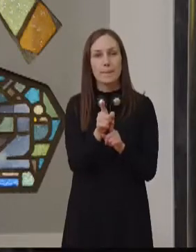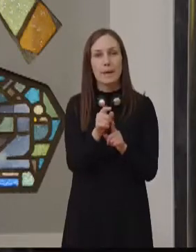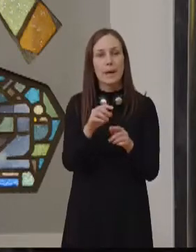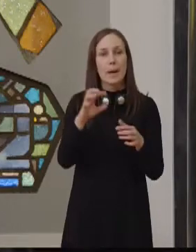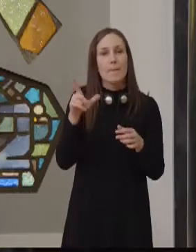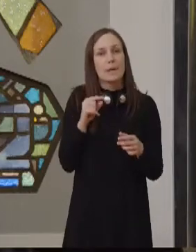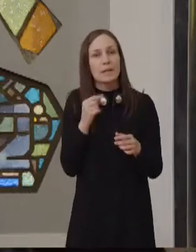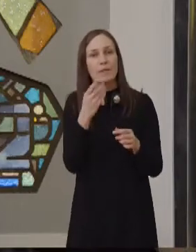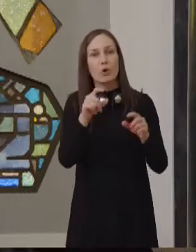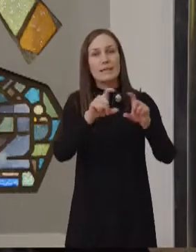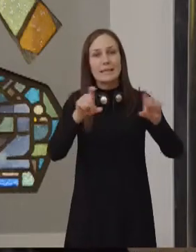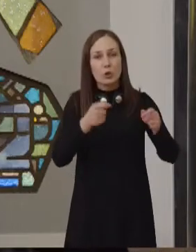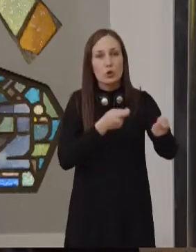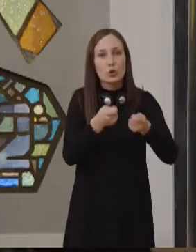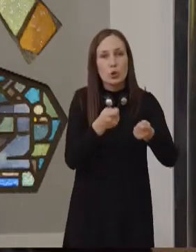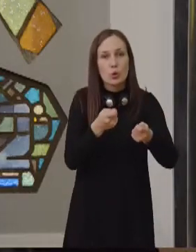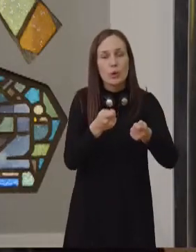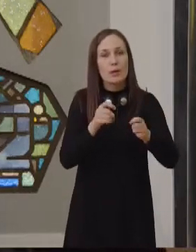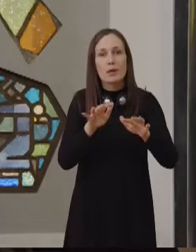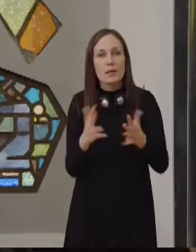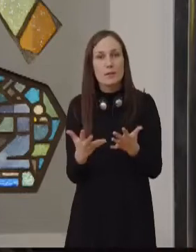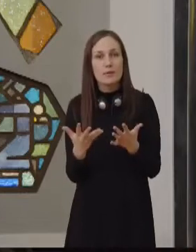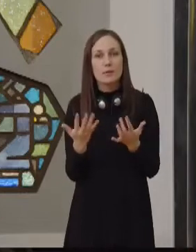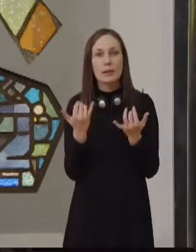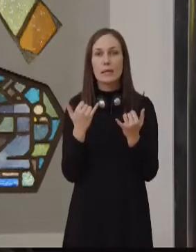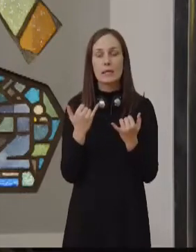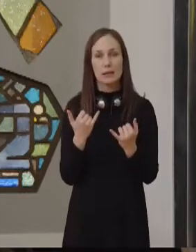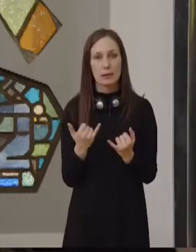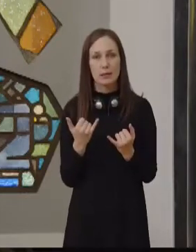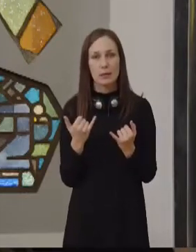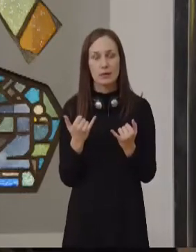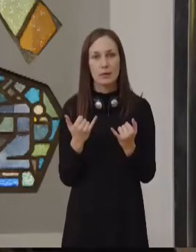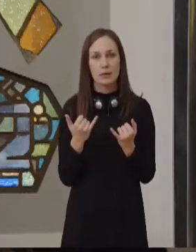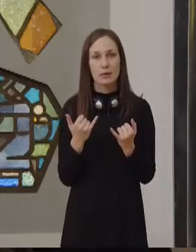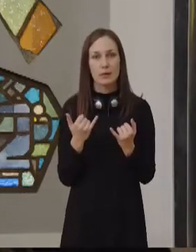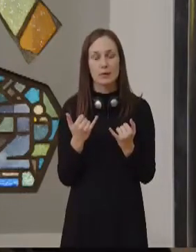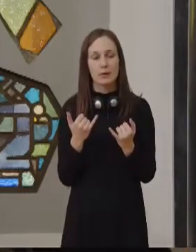forms. To regulate the partnership institution in neutral terms